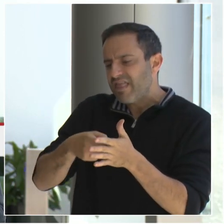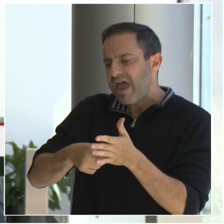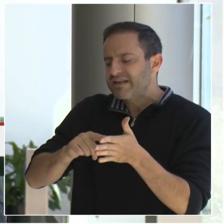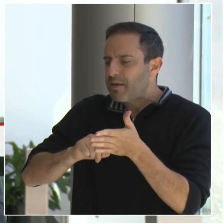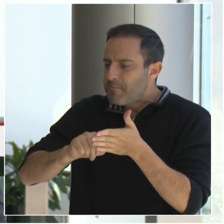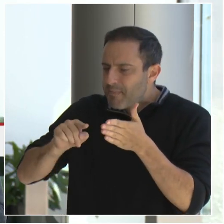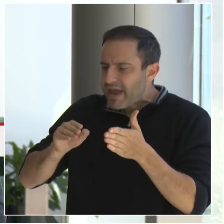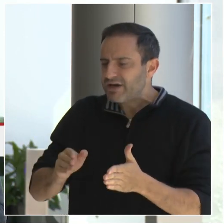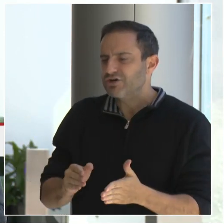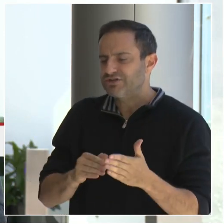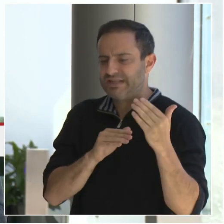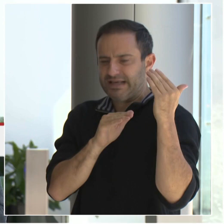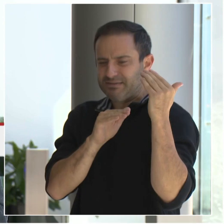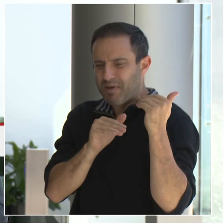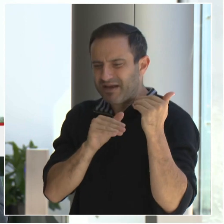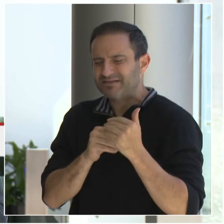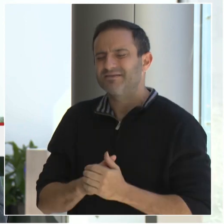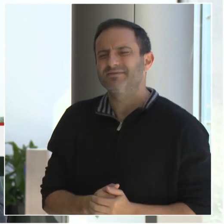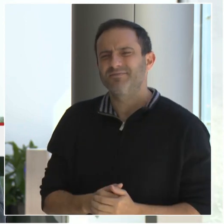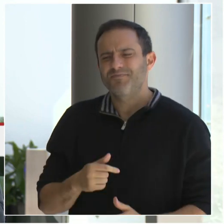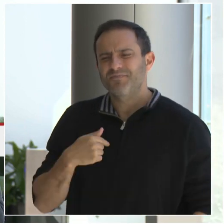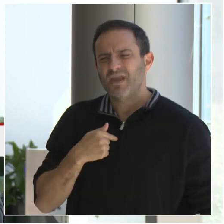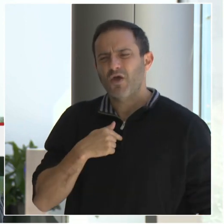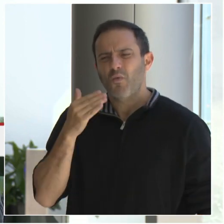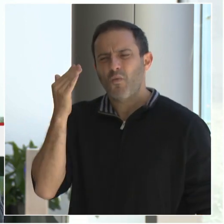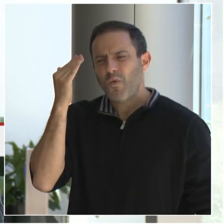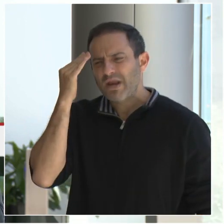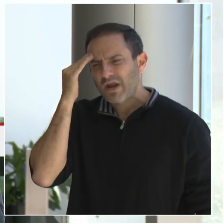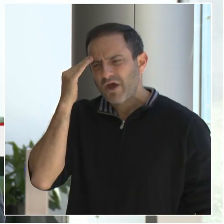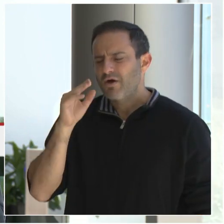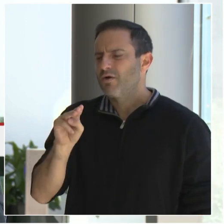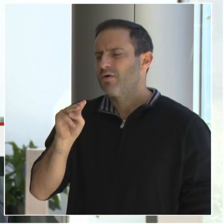expect. We know that Metro won't do it